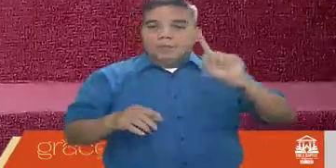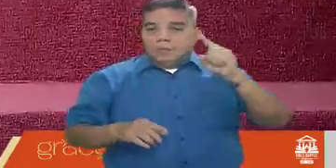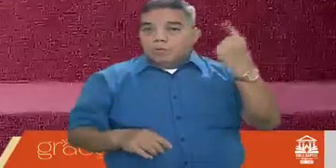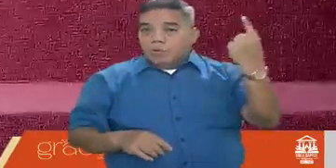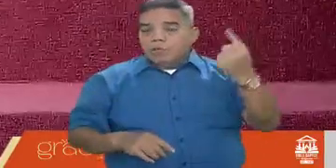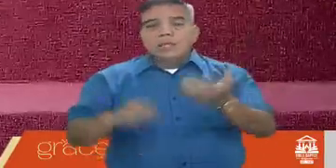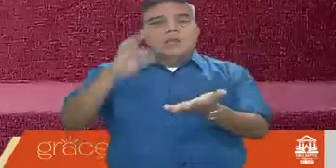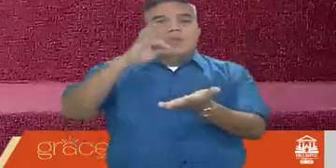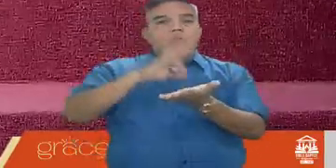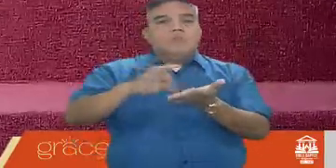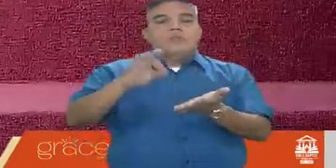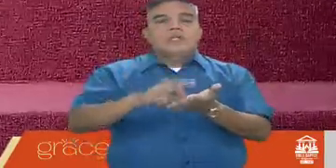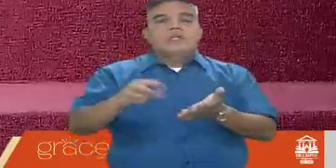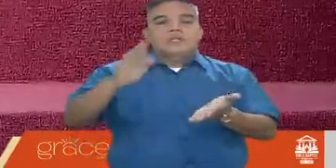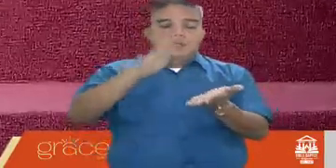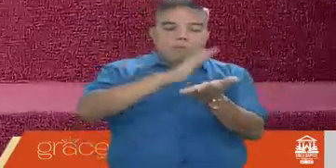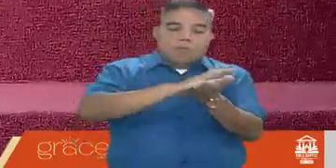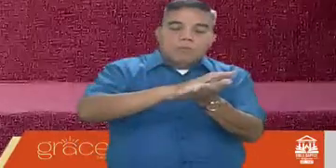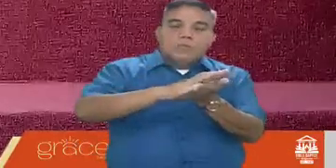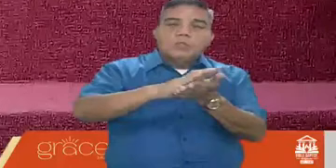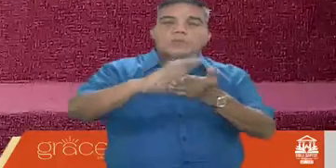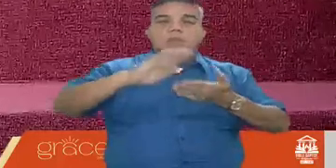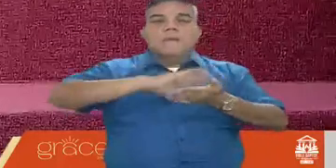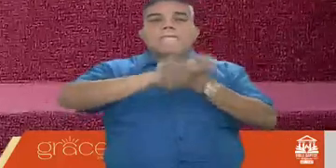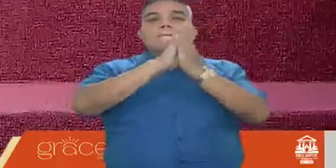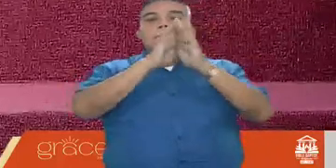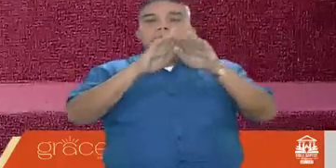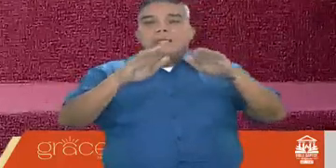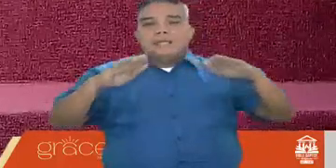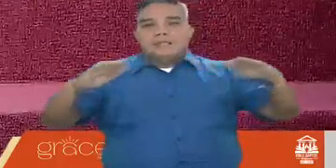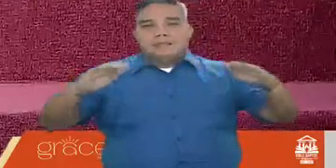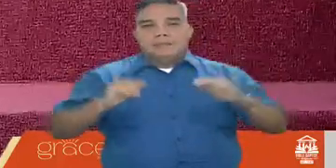So first, forgiveness pursues peace.